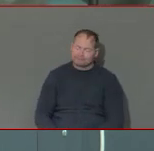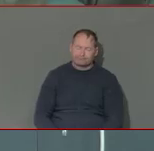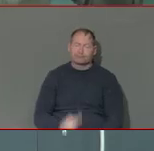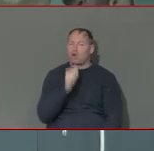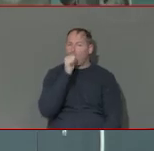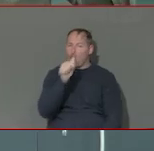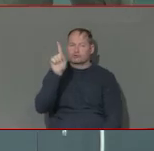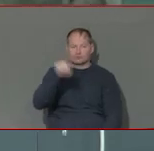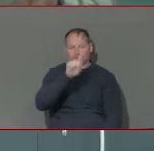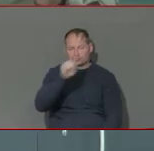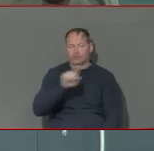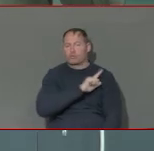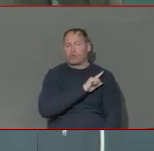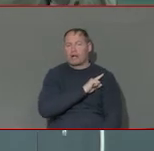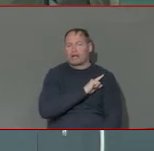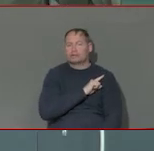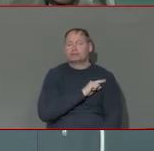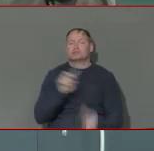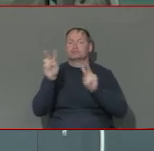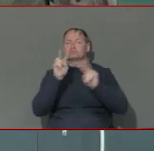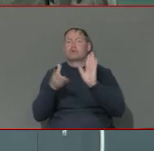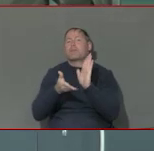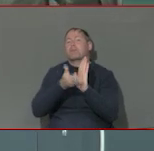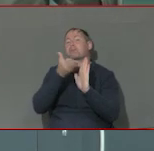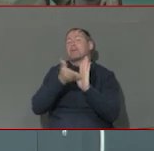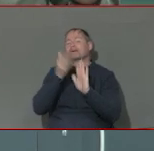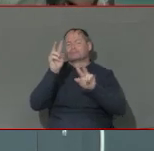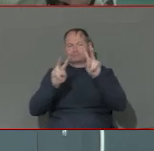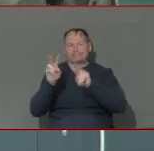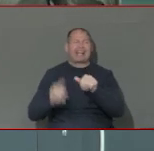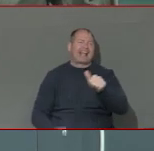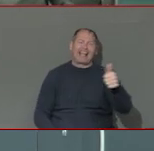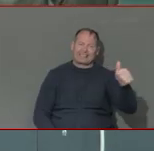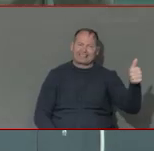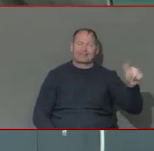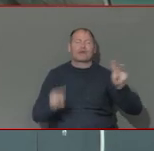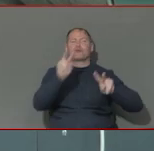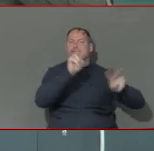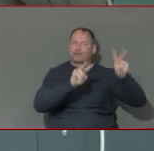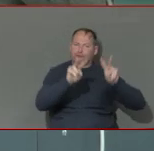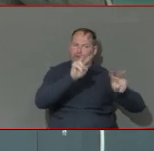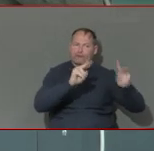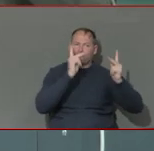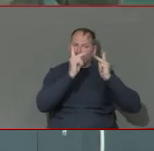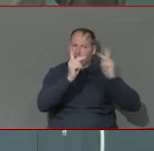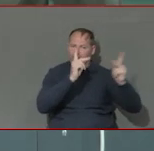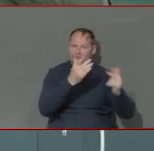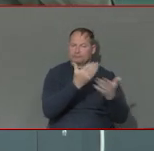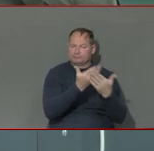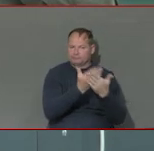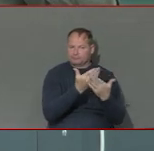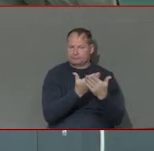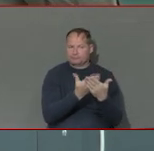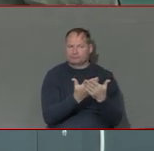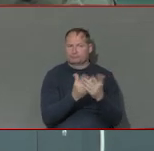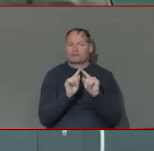will be wrong because remember, other organisms that are quadrupedals, they can also view their